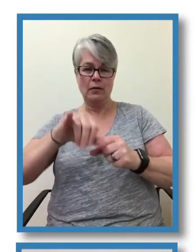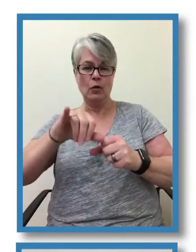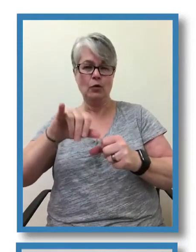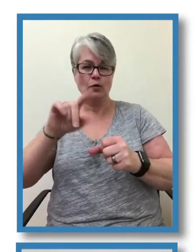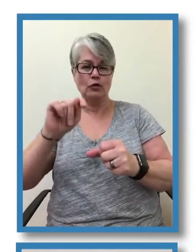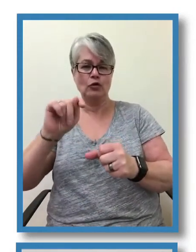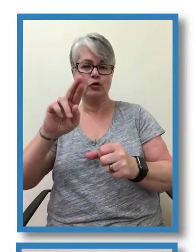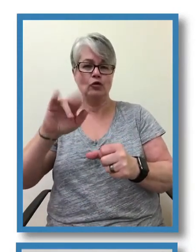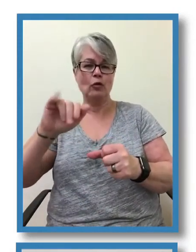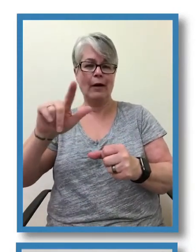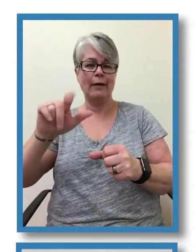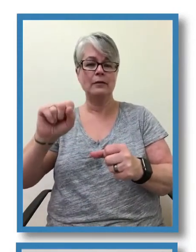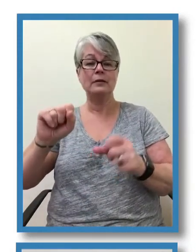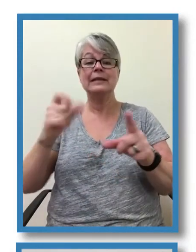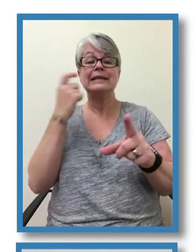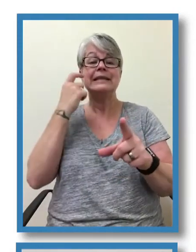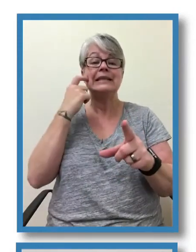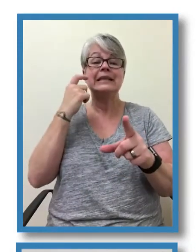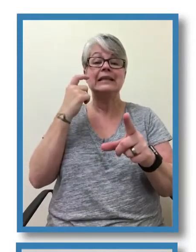to market.